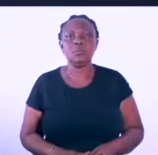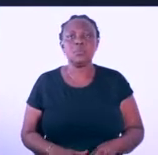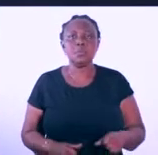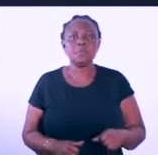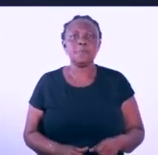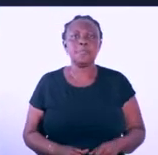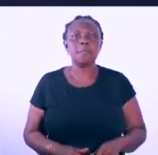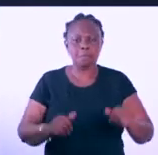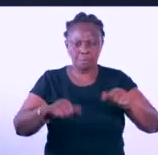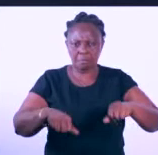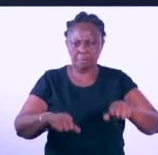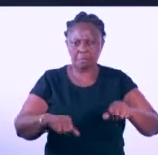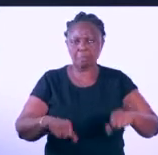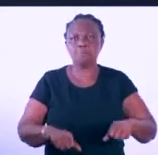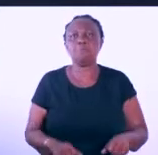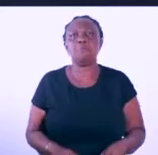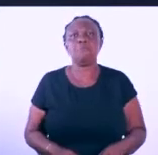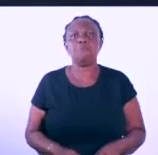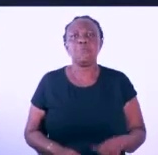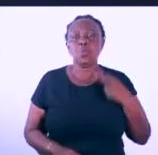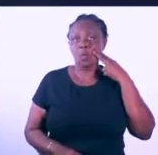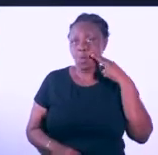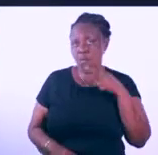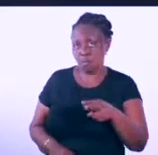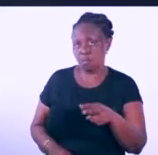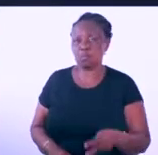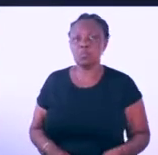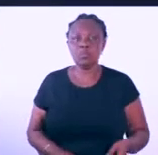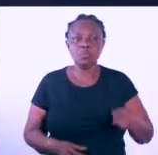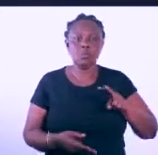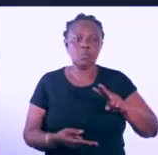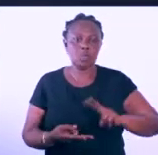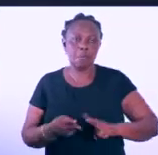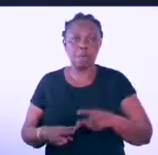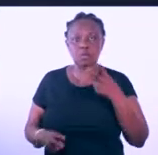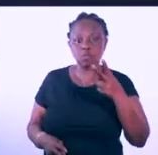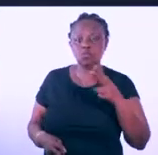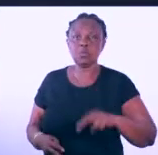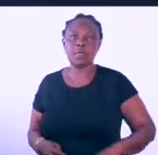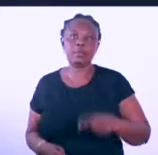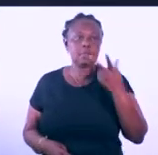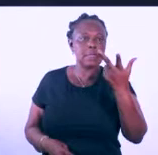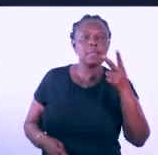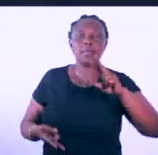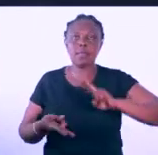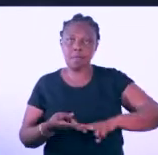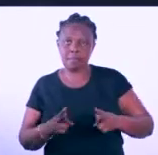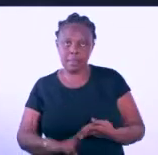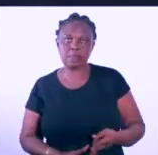He was able to recognize the 2-digit and 3-digit numbers,